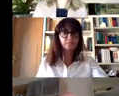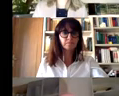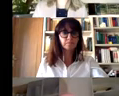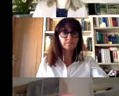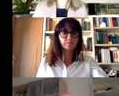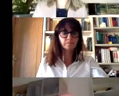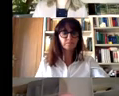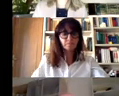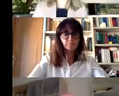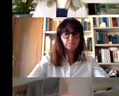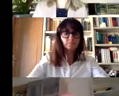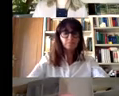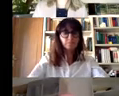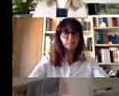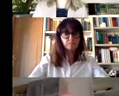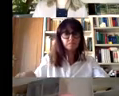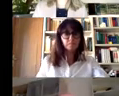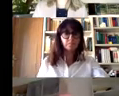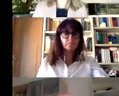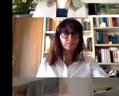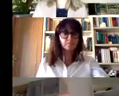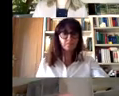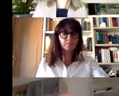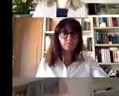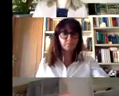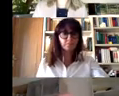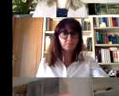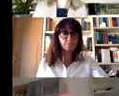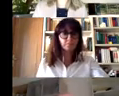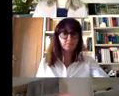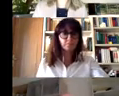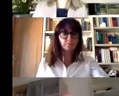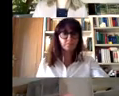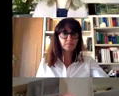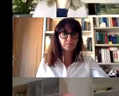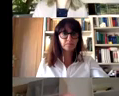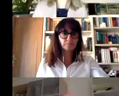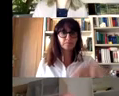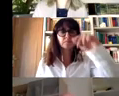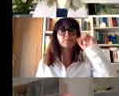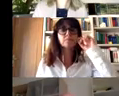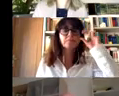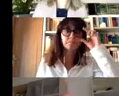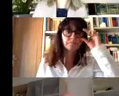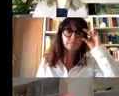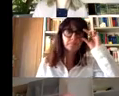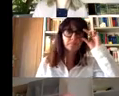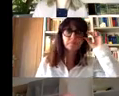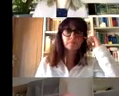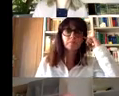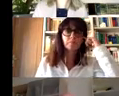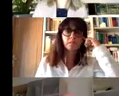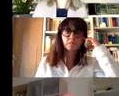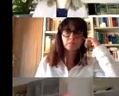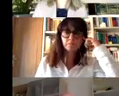as to make it an interministerial body and thus maybe more effective as